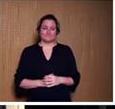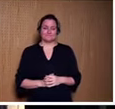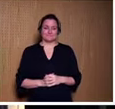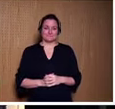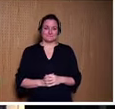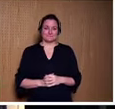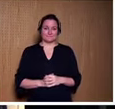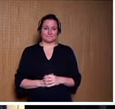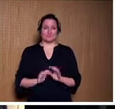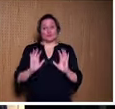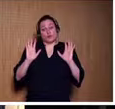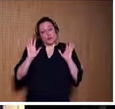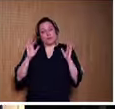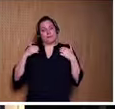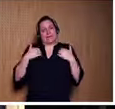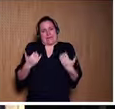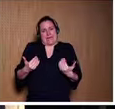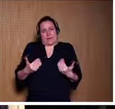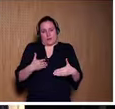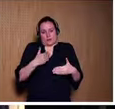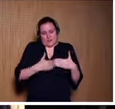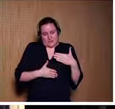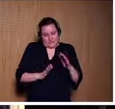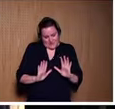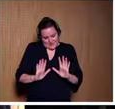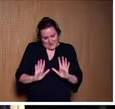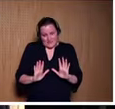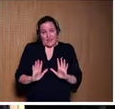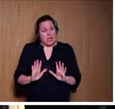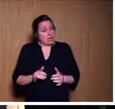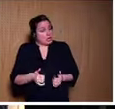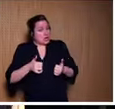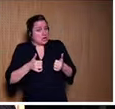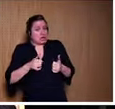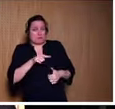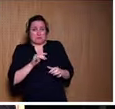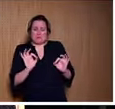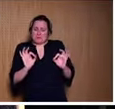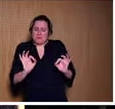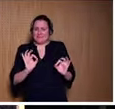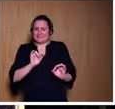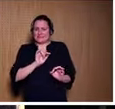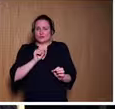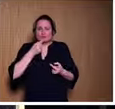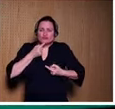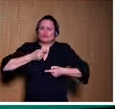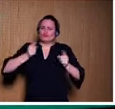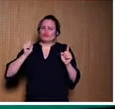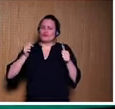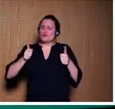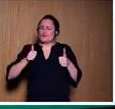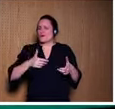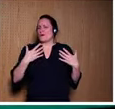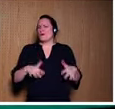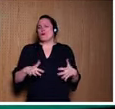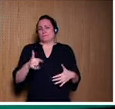Okay, I'll end here for this point. I'll end on a high note. That was a perfect way of ending your statement, for sure. And I will come back